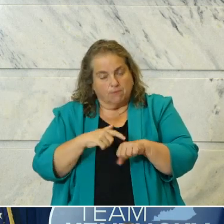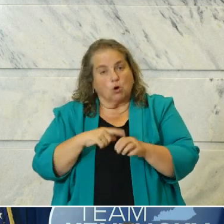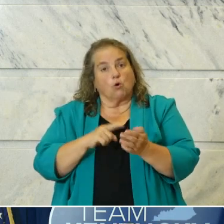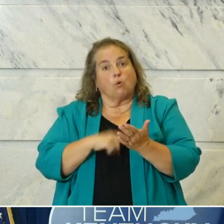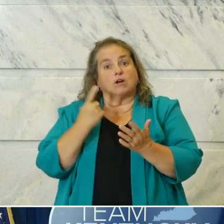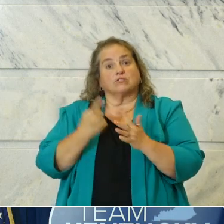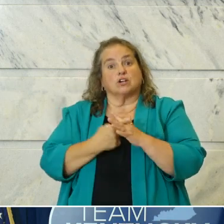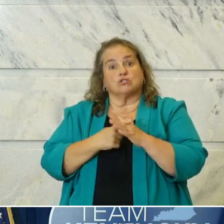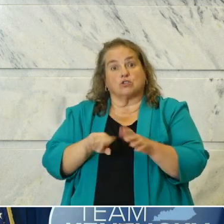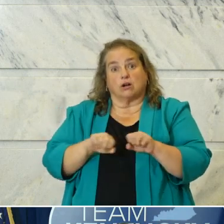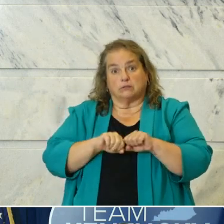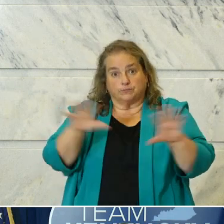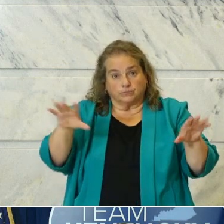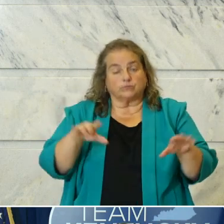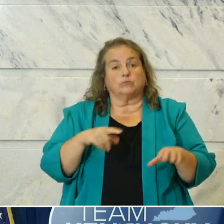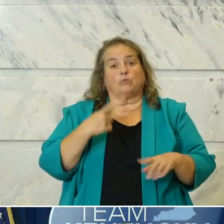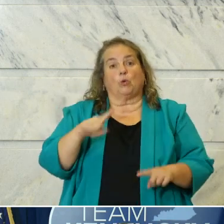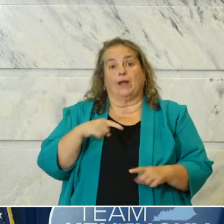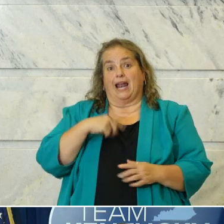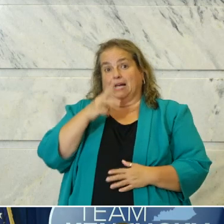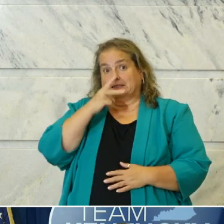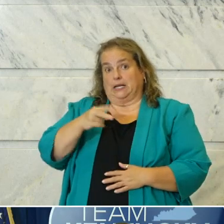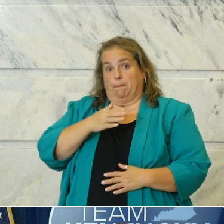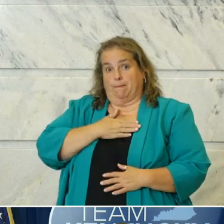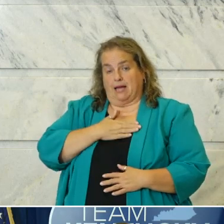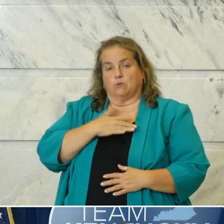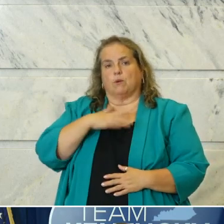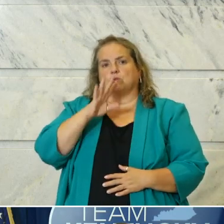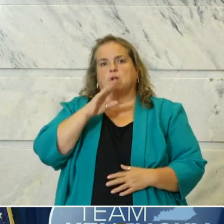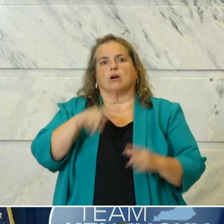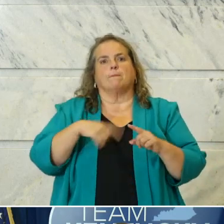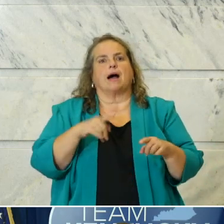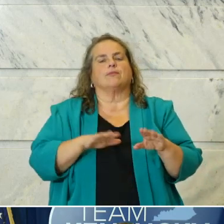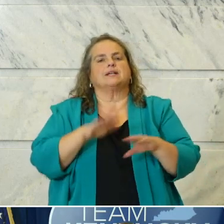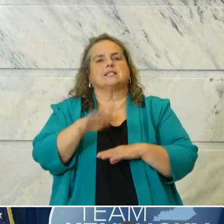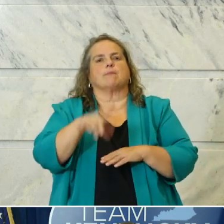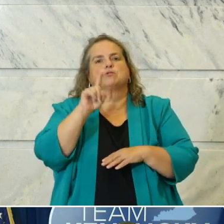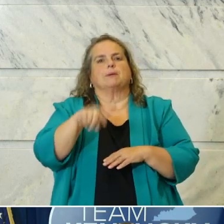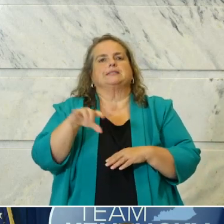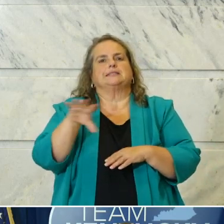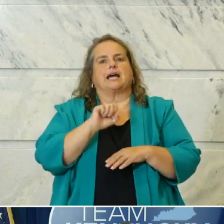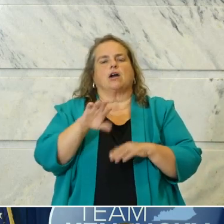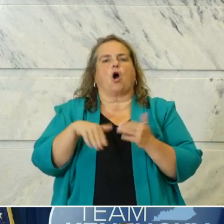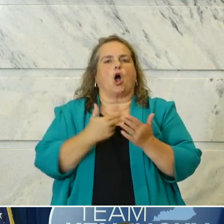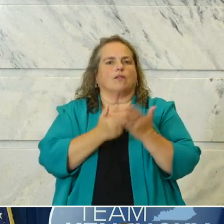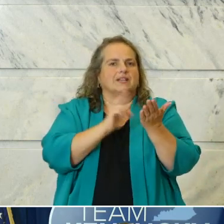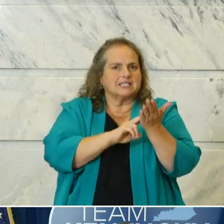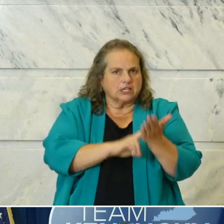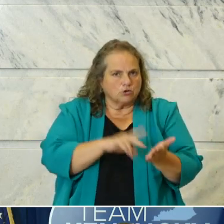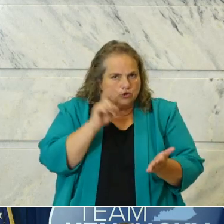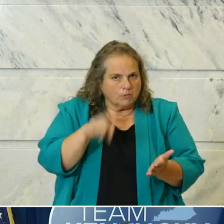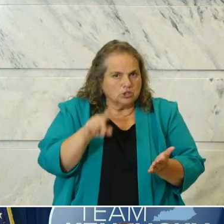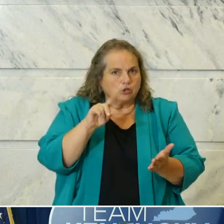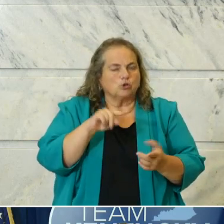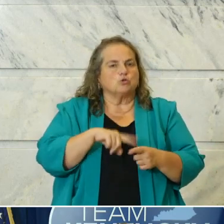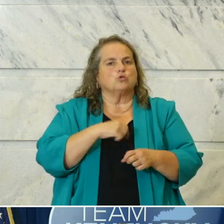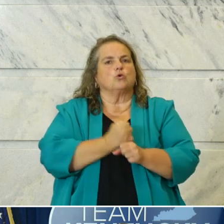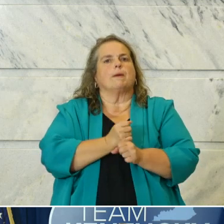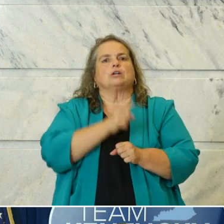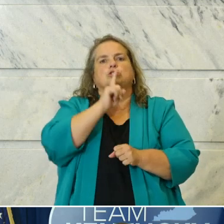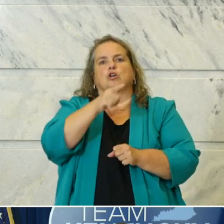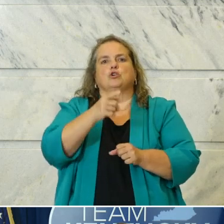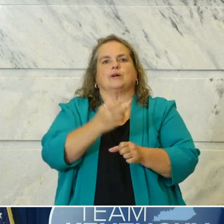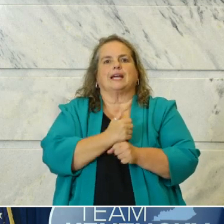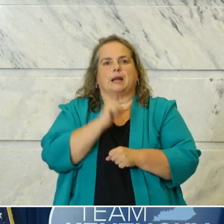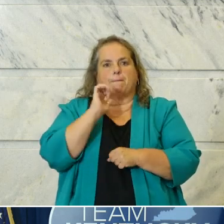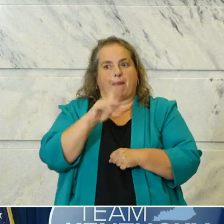coming out, and once I see mine, we'll talk about the steps you got to take, all the signatures you got to do to make sure that you get it